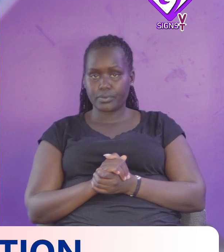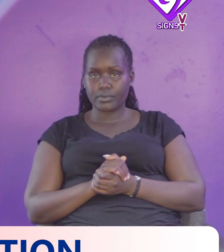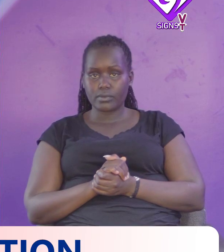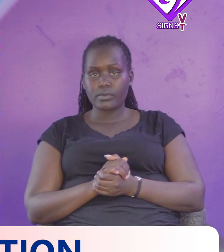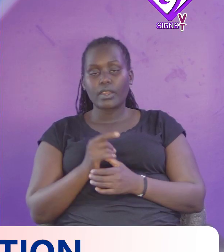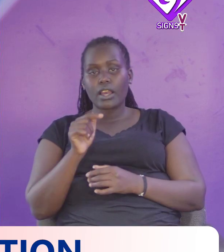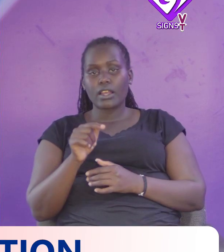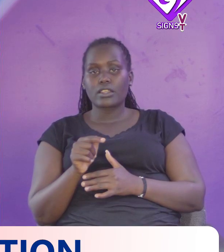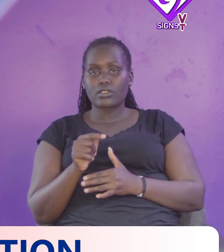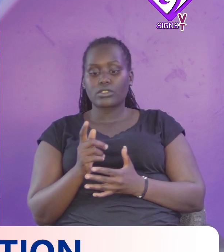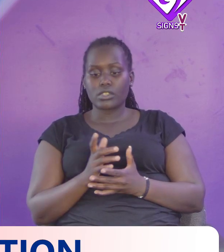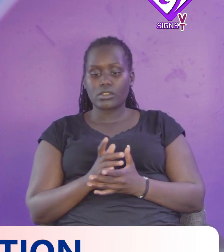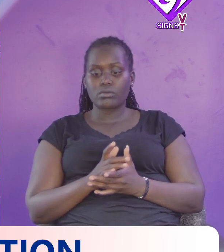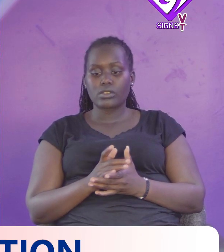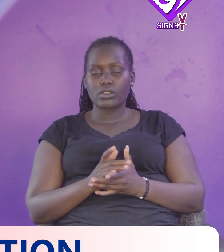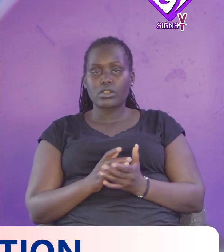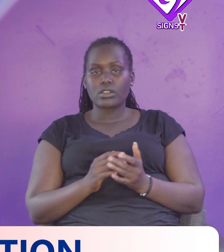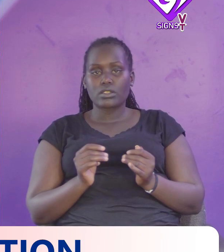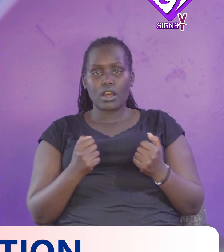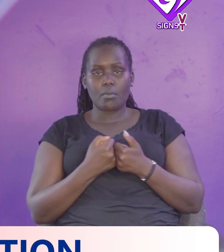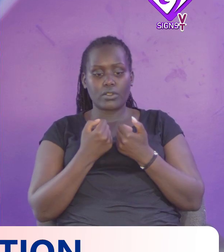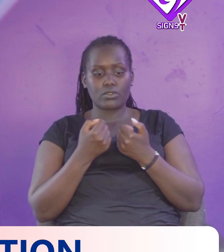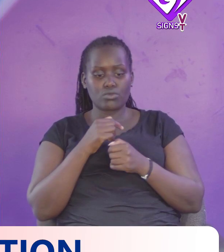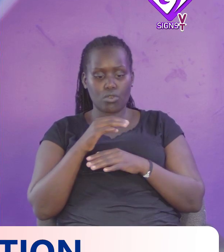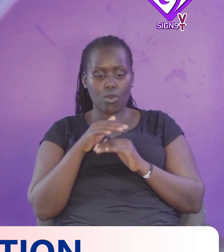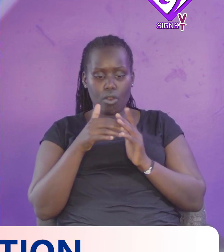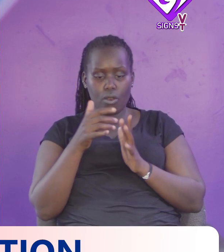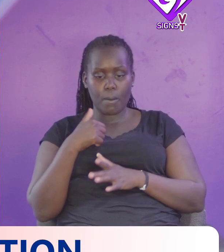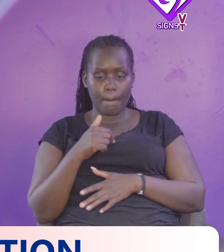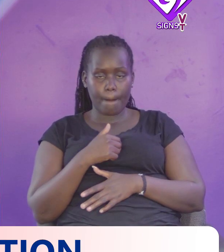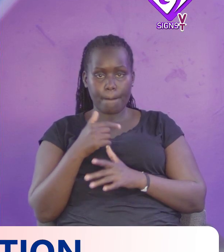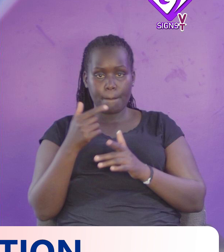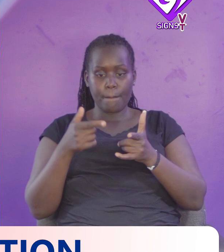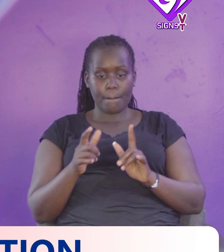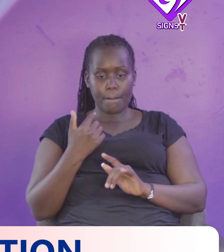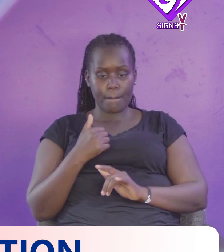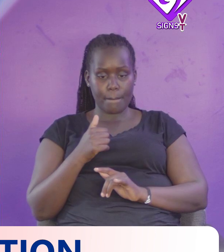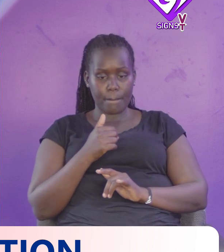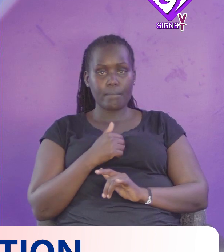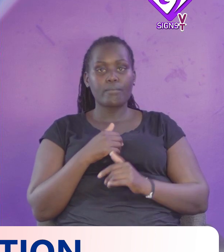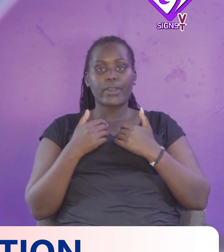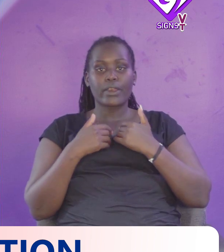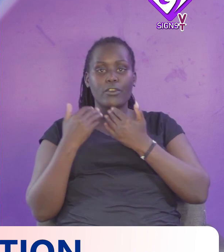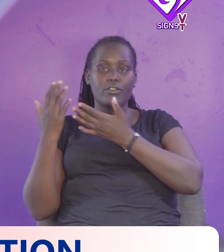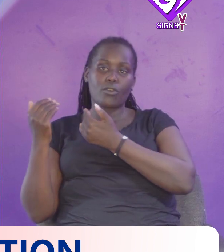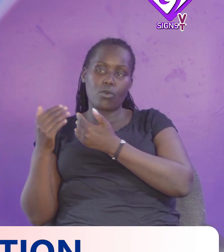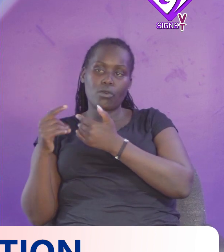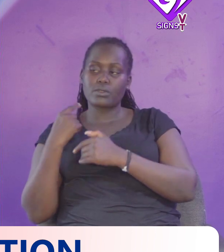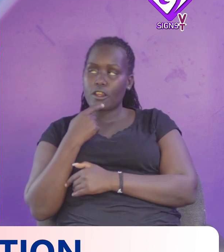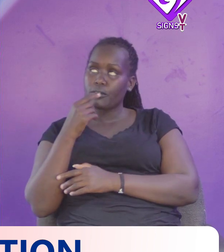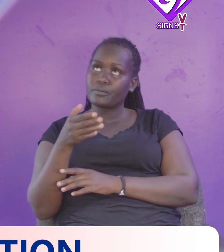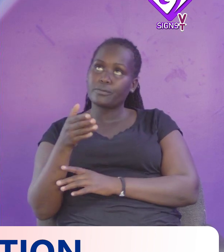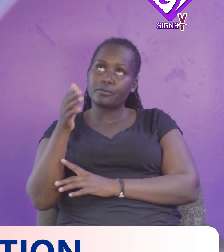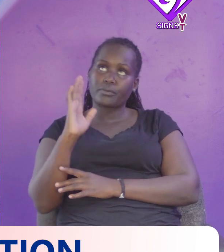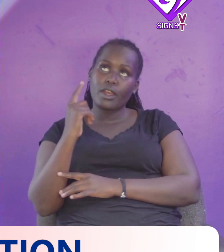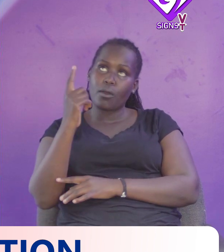this was a loss to all of us, and let us just always be having hopes in God. We heal one